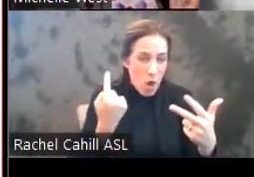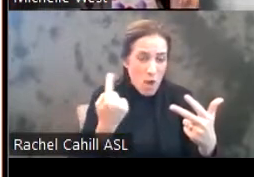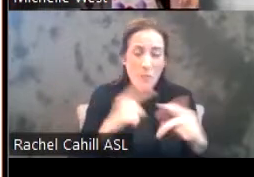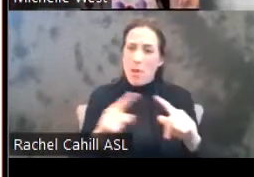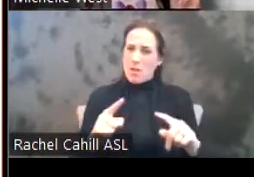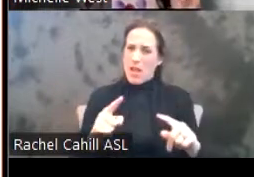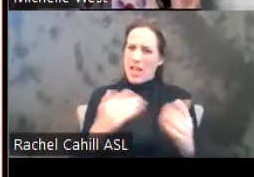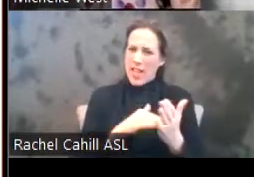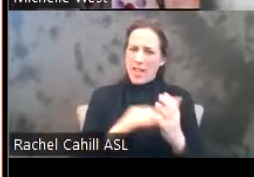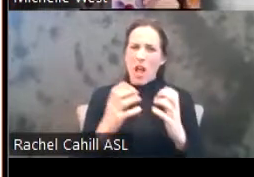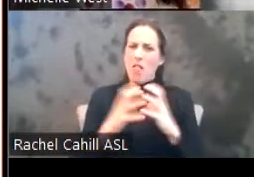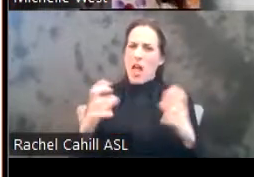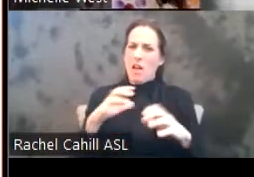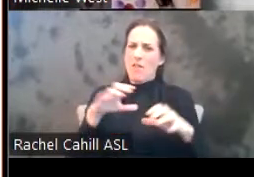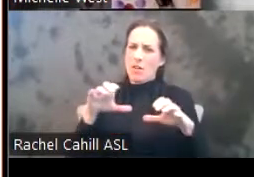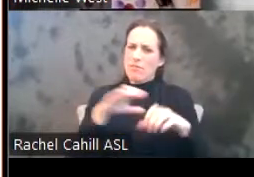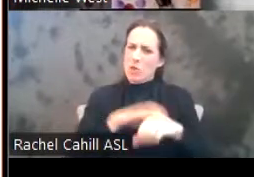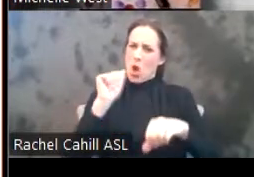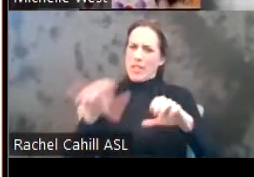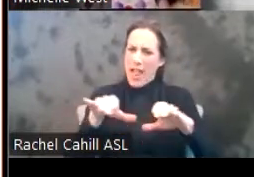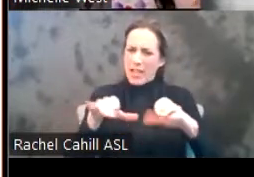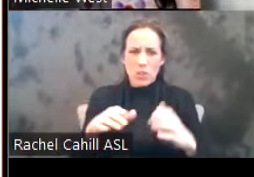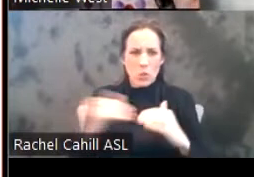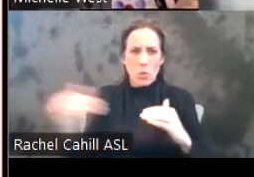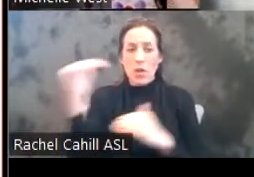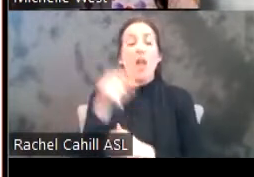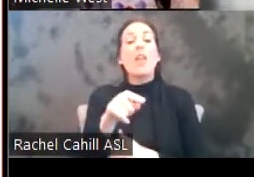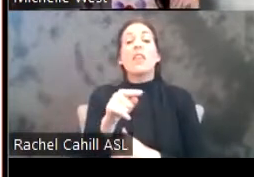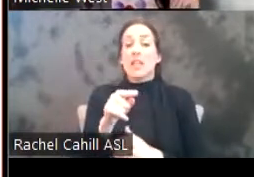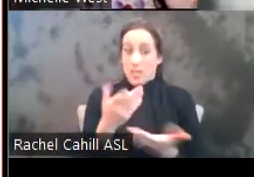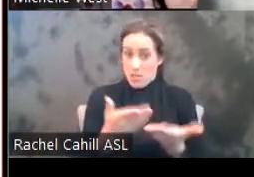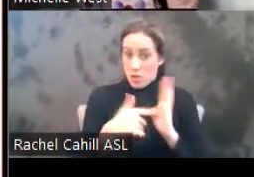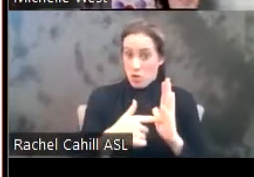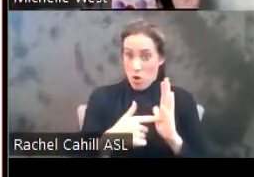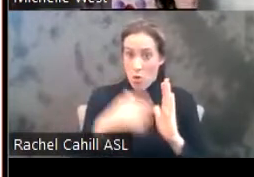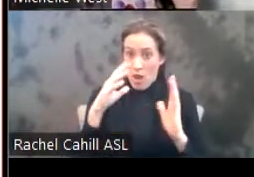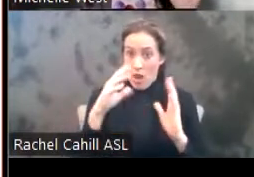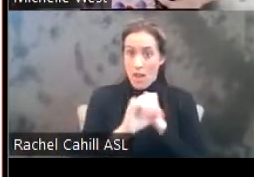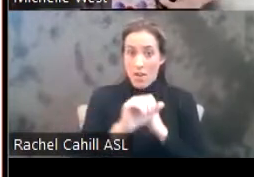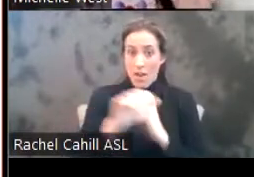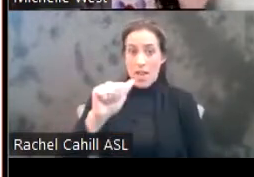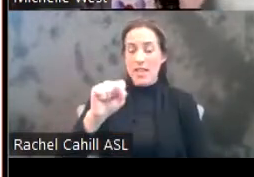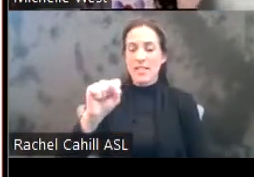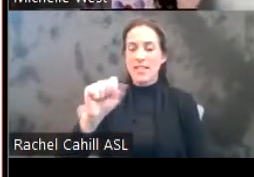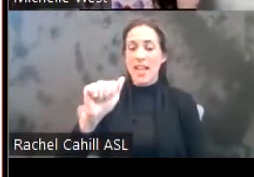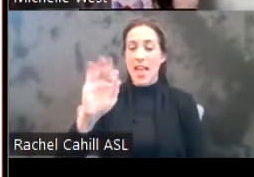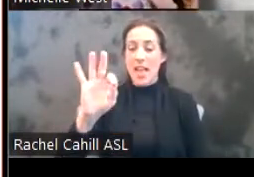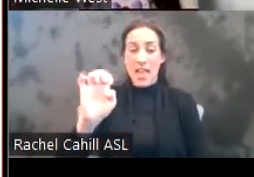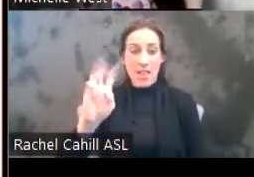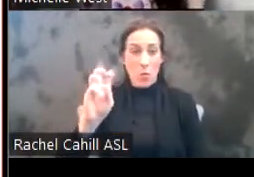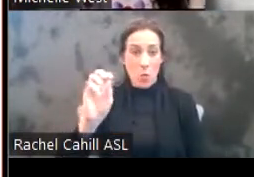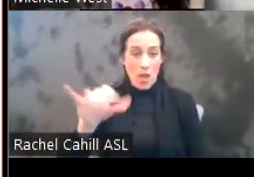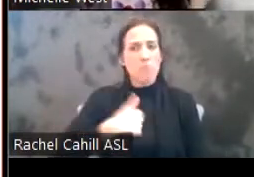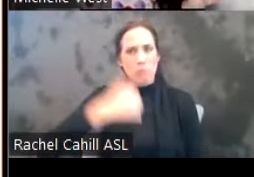ad. This is a beautiful ad, in my opinion. Safeway. I know Safeway. Most people know Safeway. So if you don't have